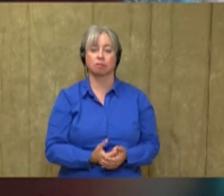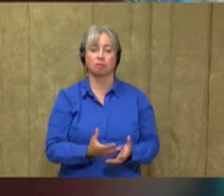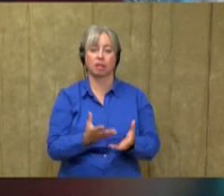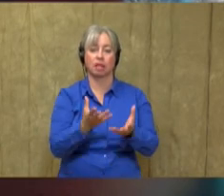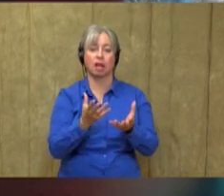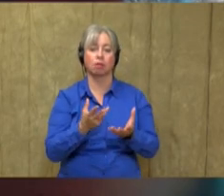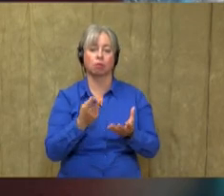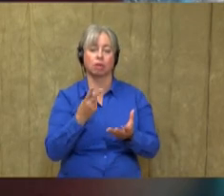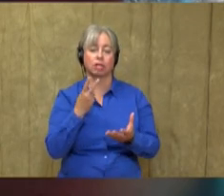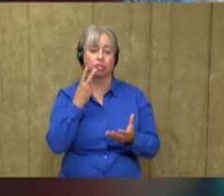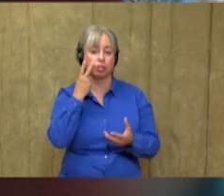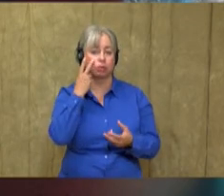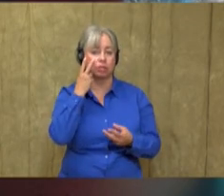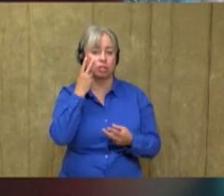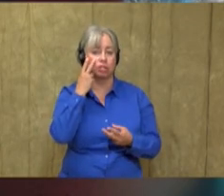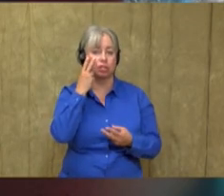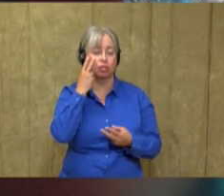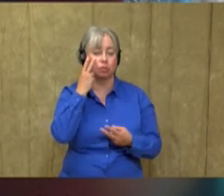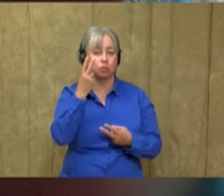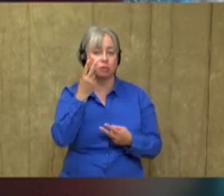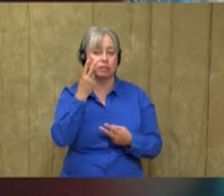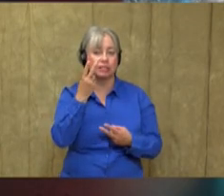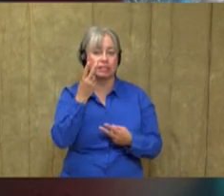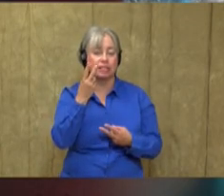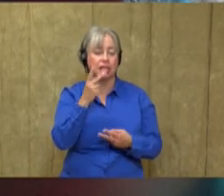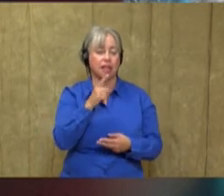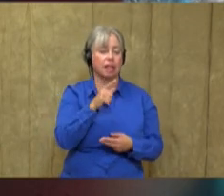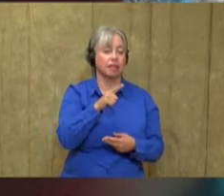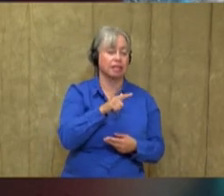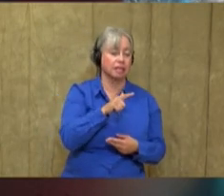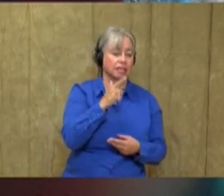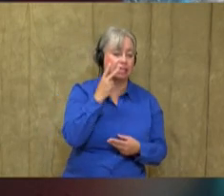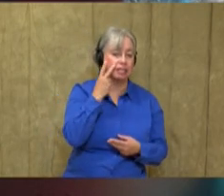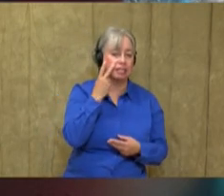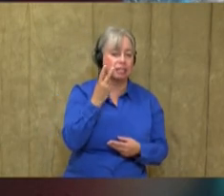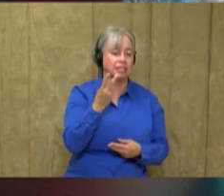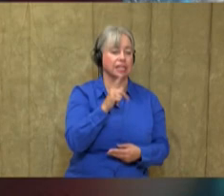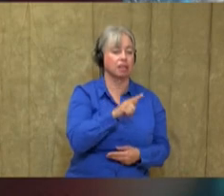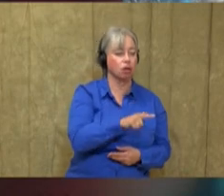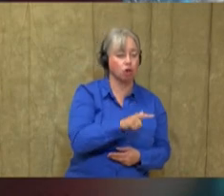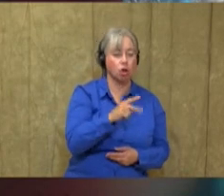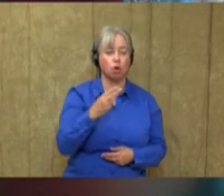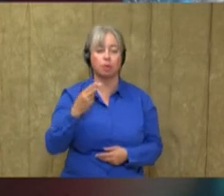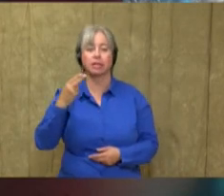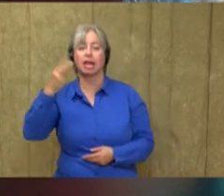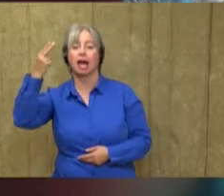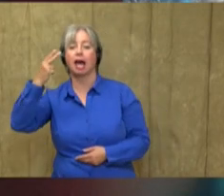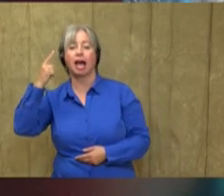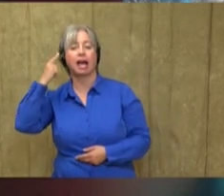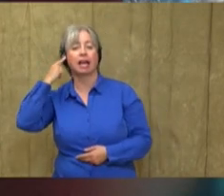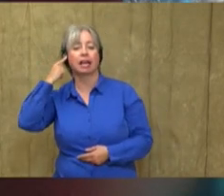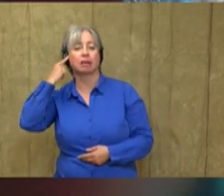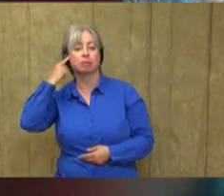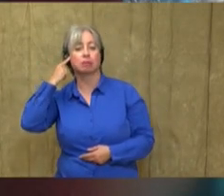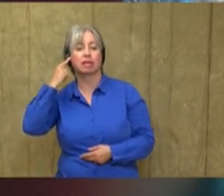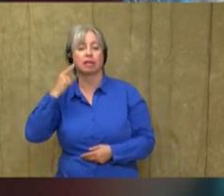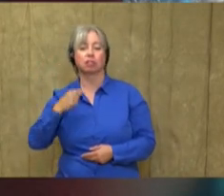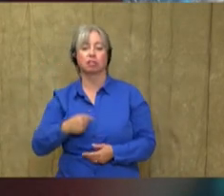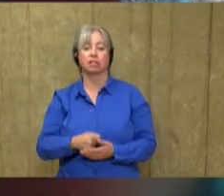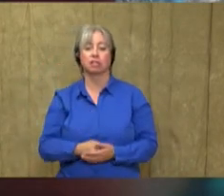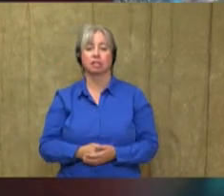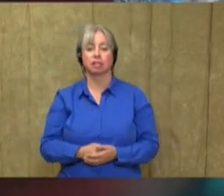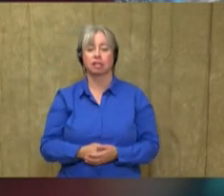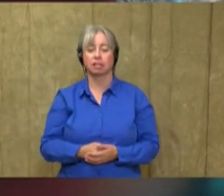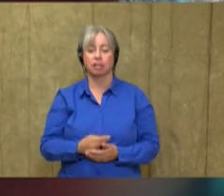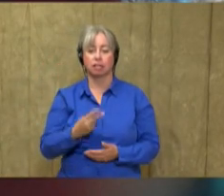to visualize kind of the difference between the low pitches and the high pitches and the effects on the salt.